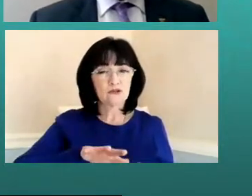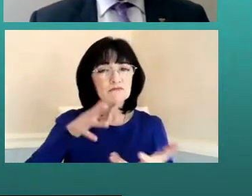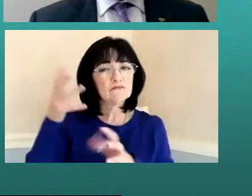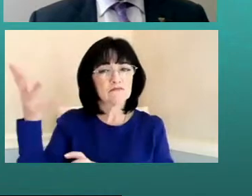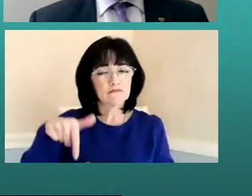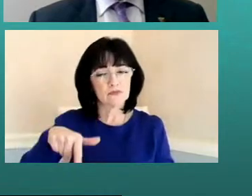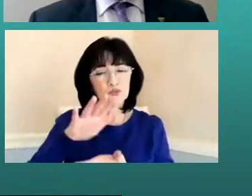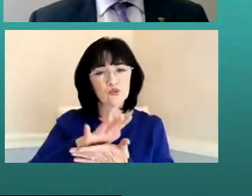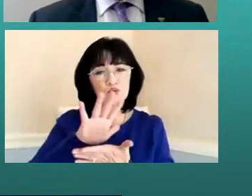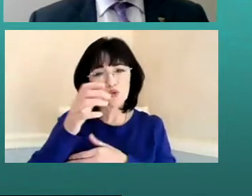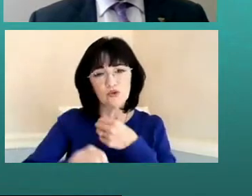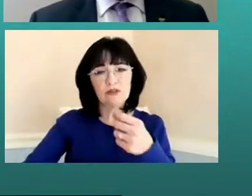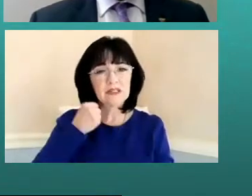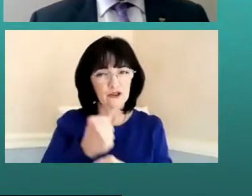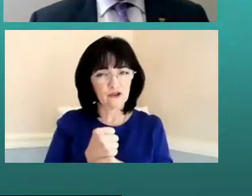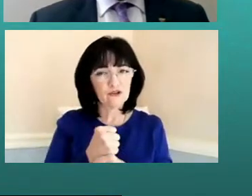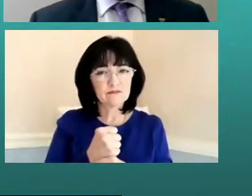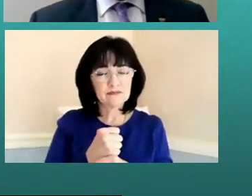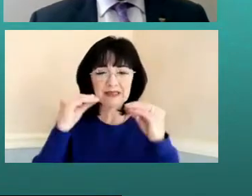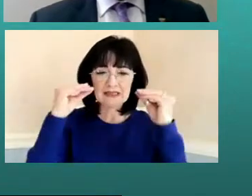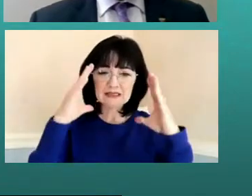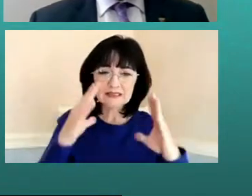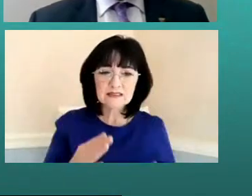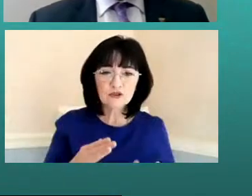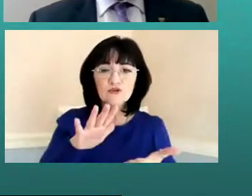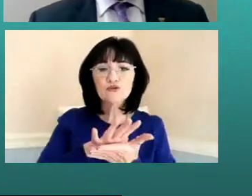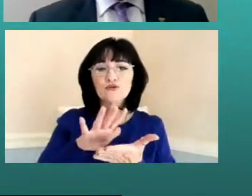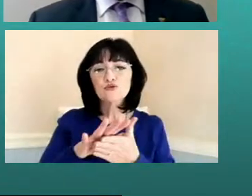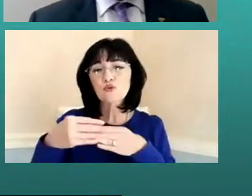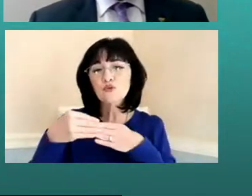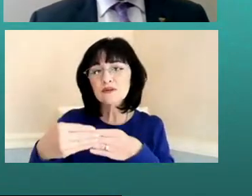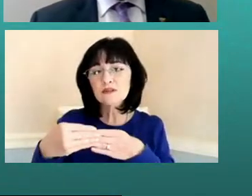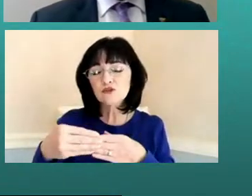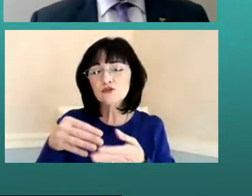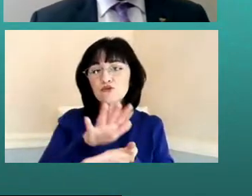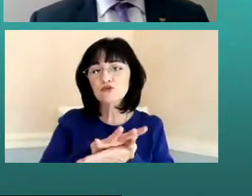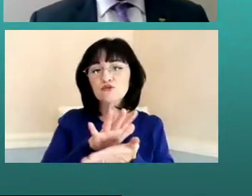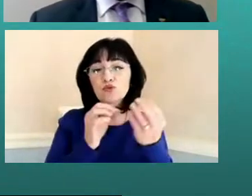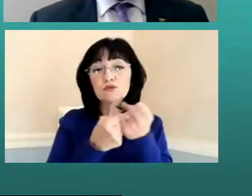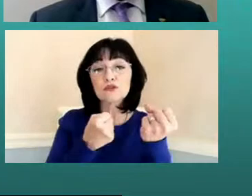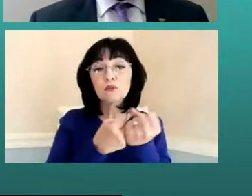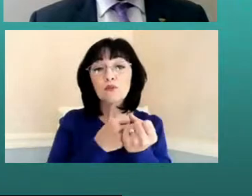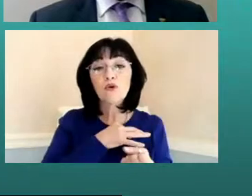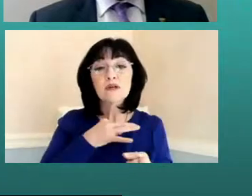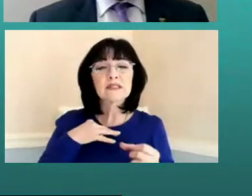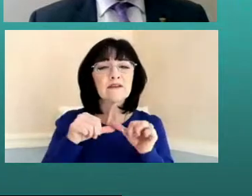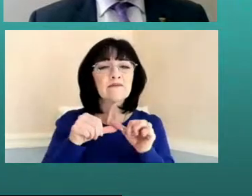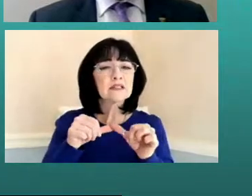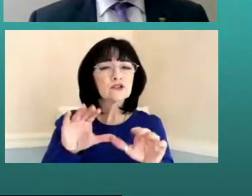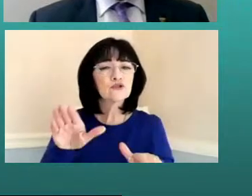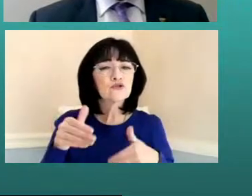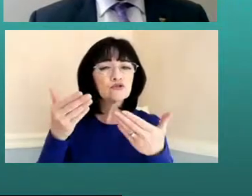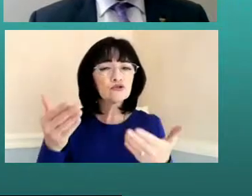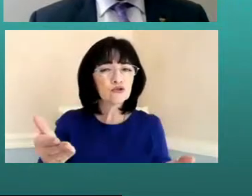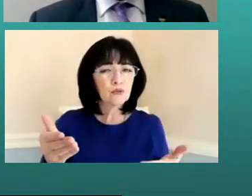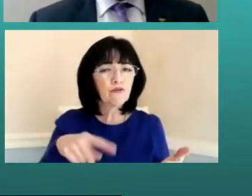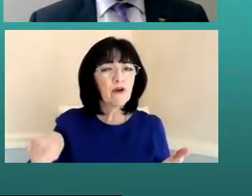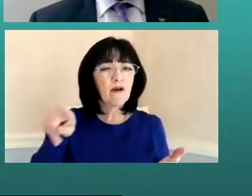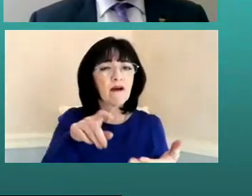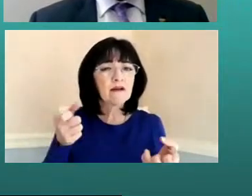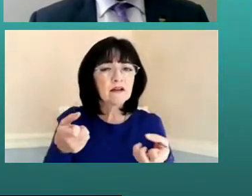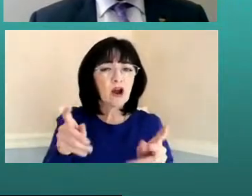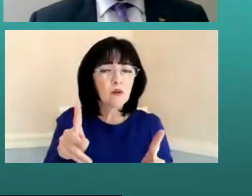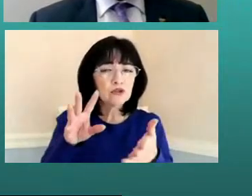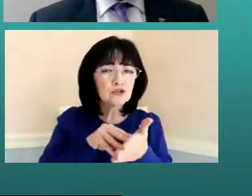so, teachers, school leaders, and school support staff continue to provide students with opportunities to learn while